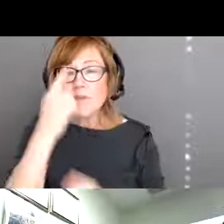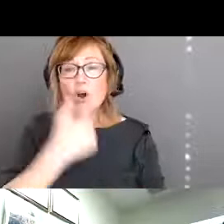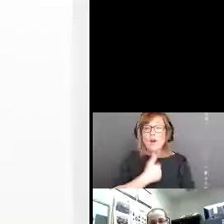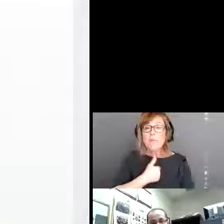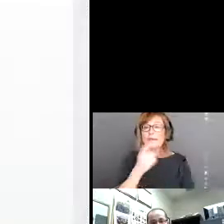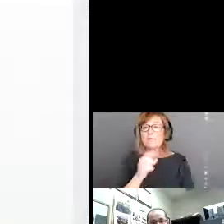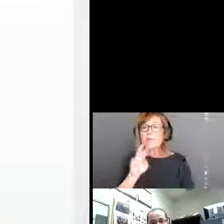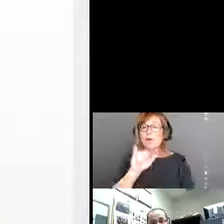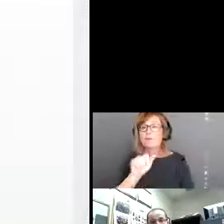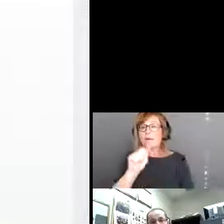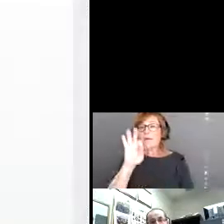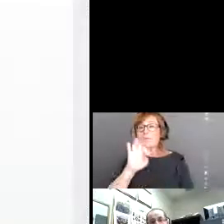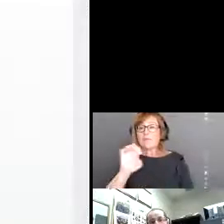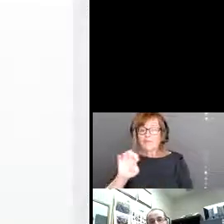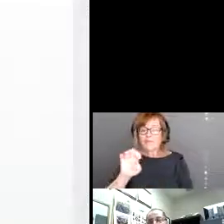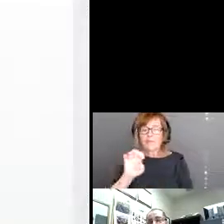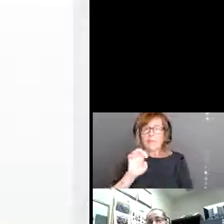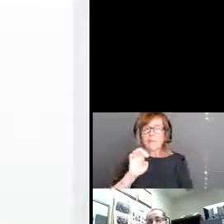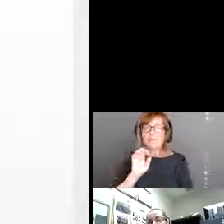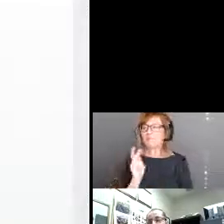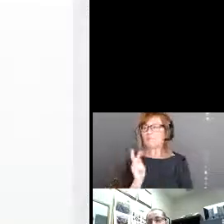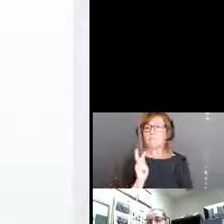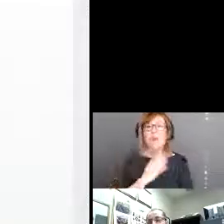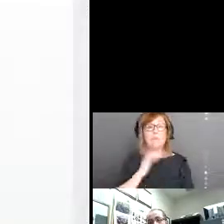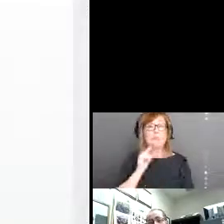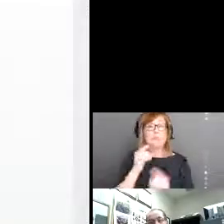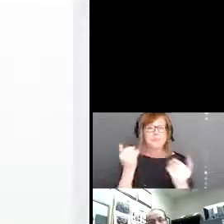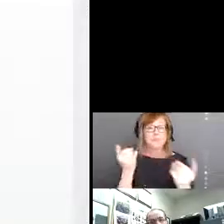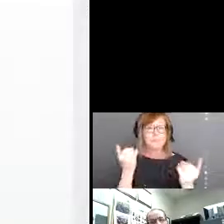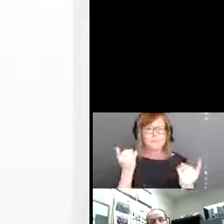Yaffi, and my goal today is to